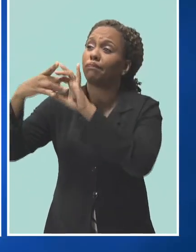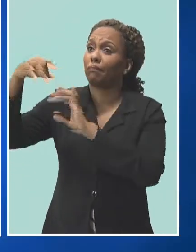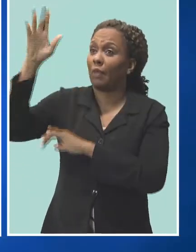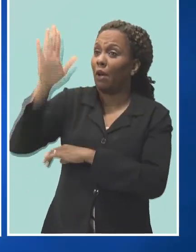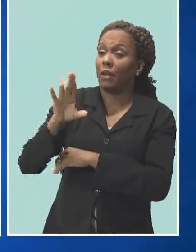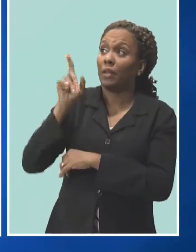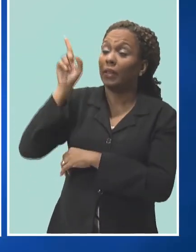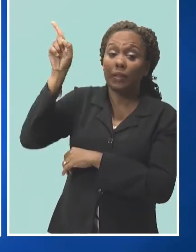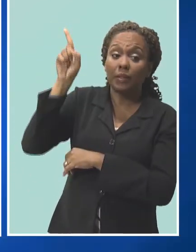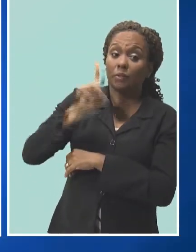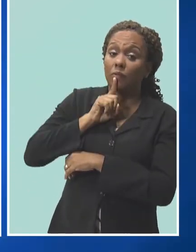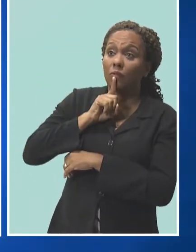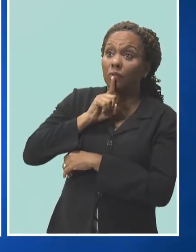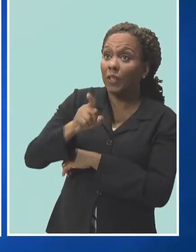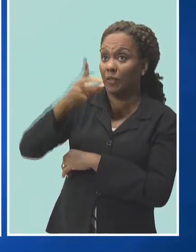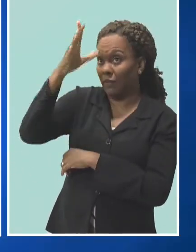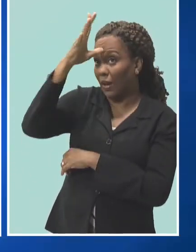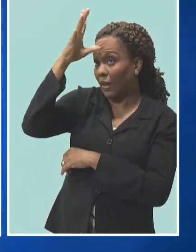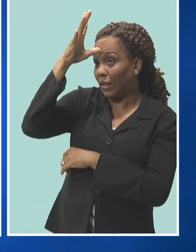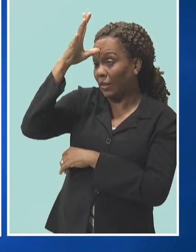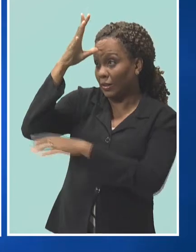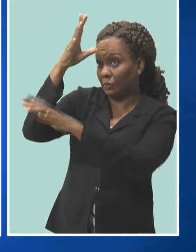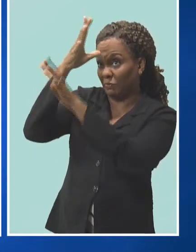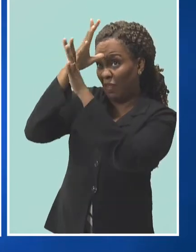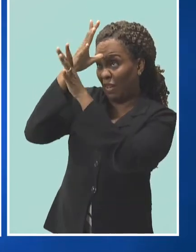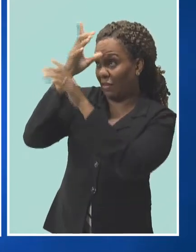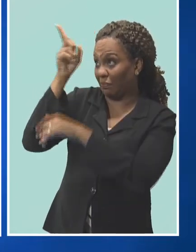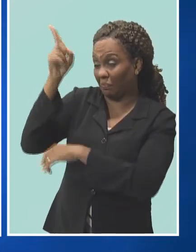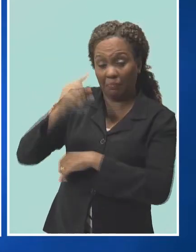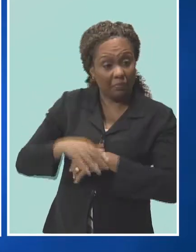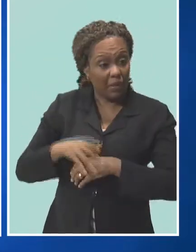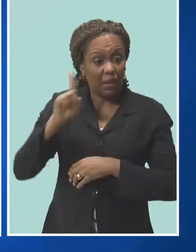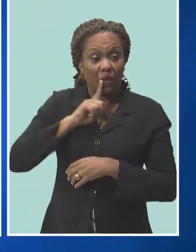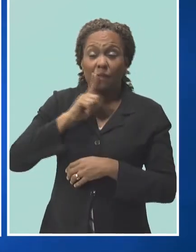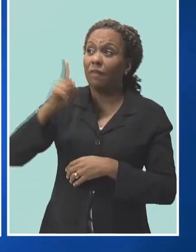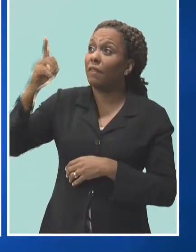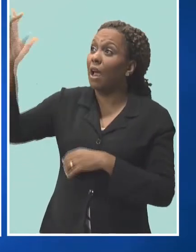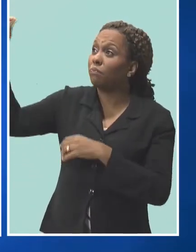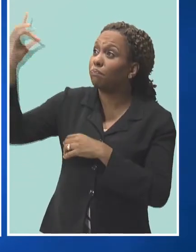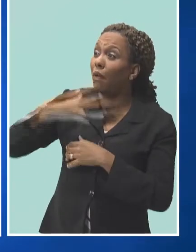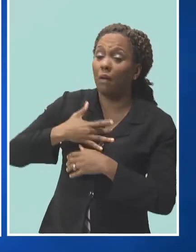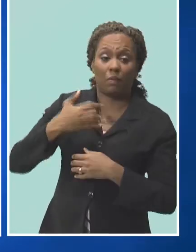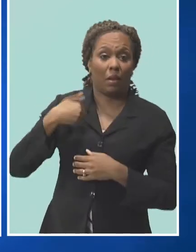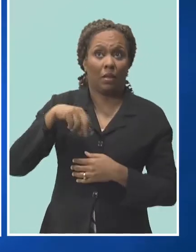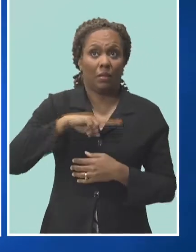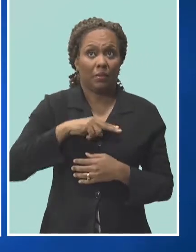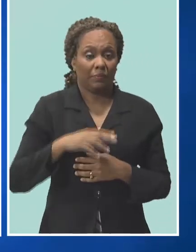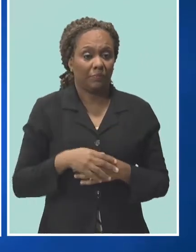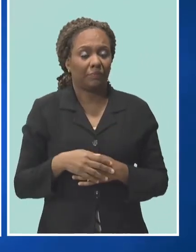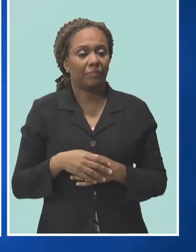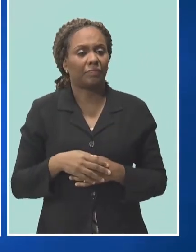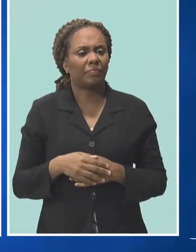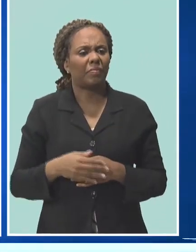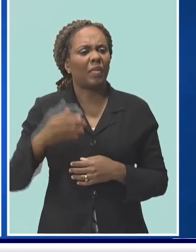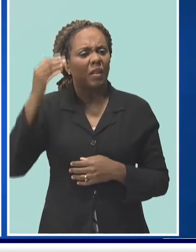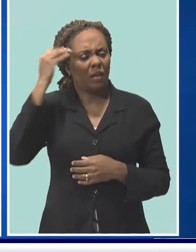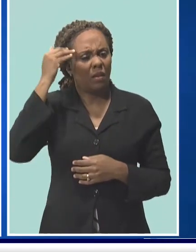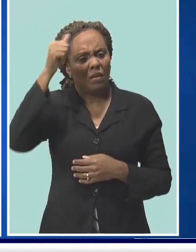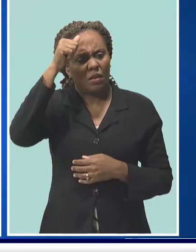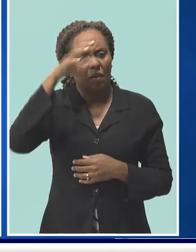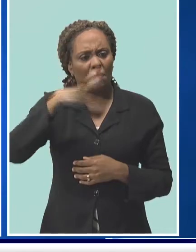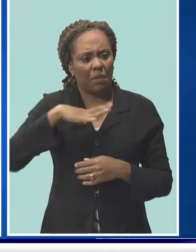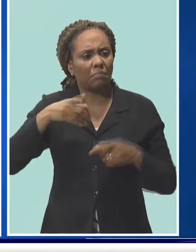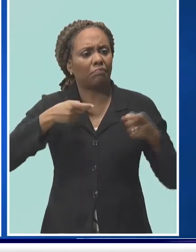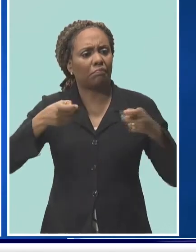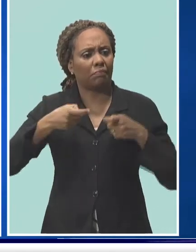example for us, and he's the one that imparts his heart to us. The man, yes, he's the head of the household and everything,